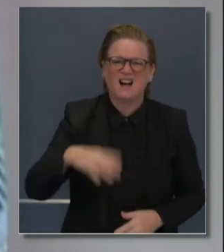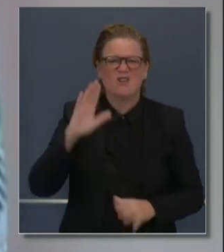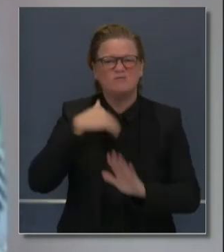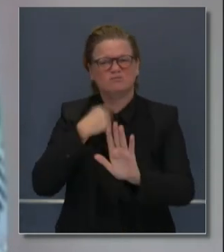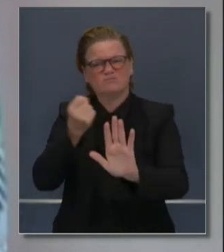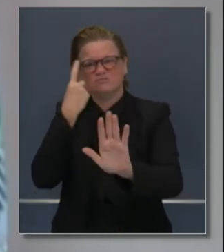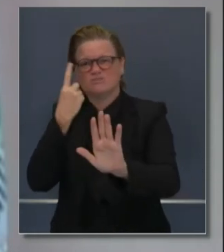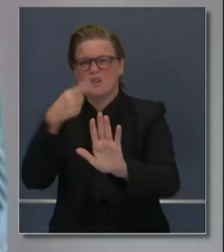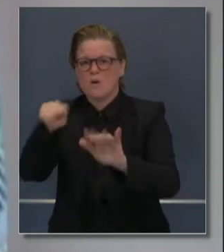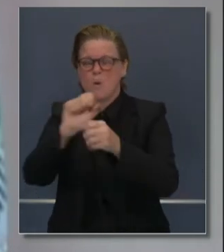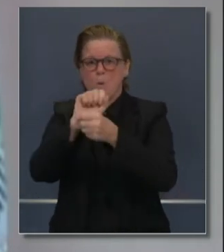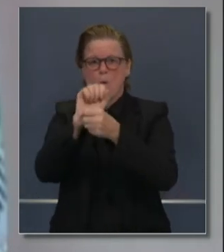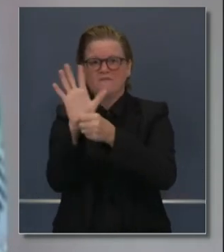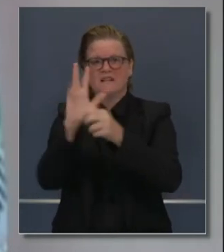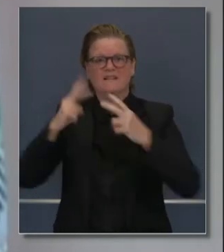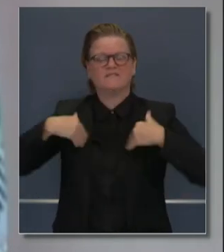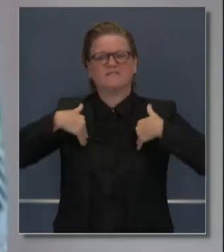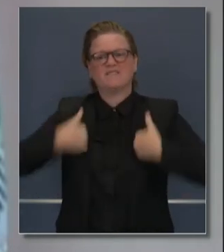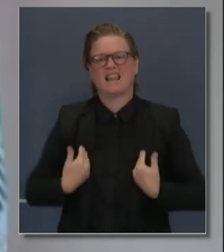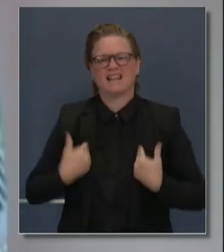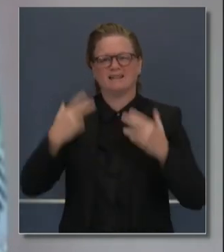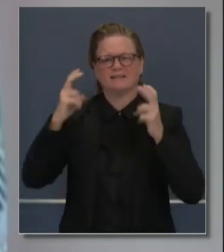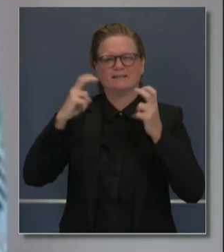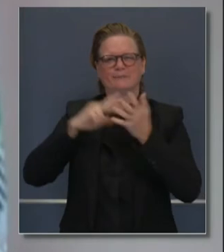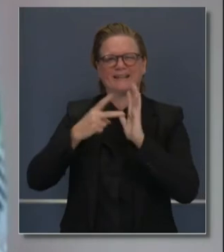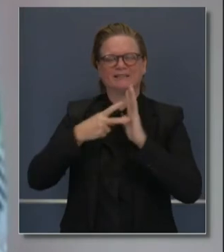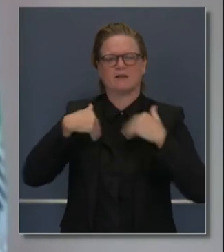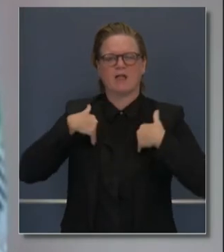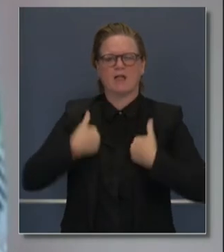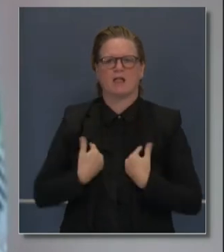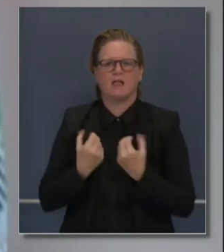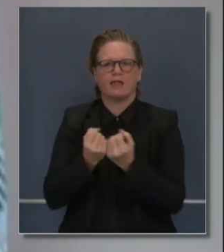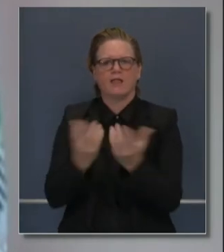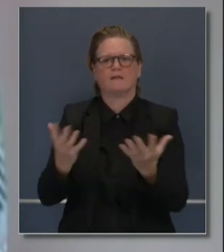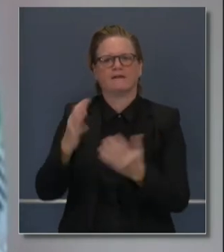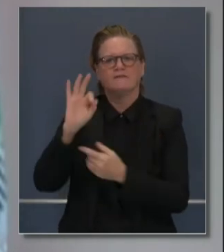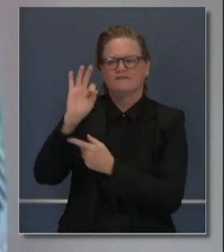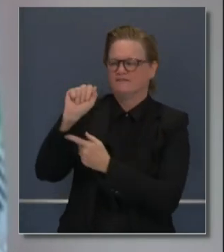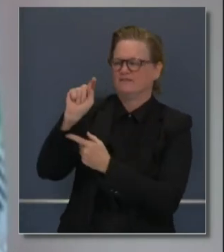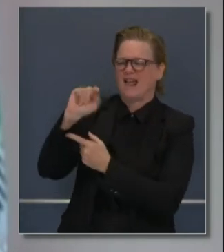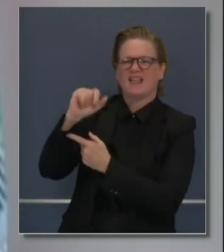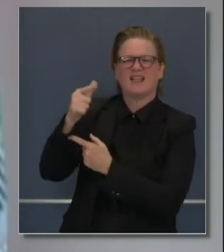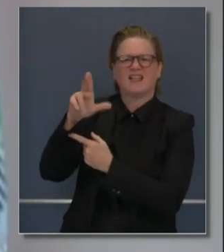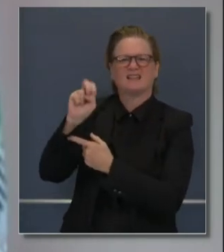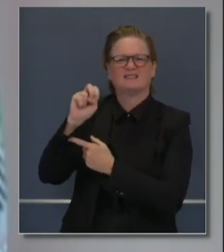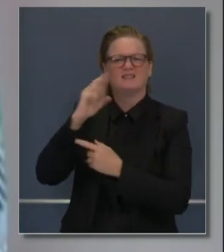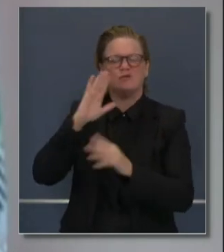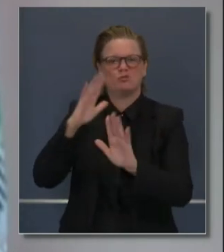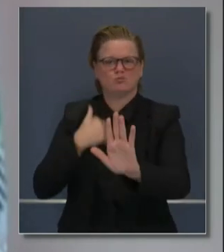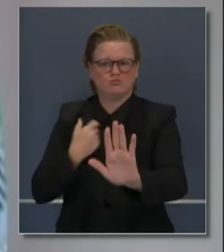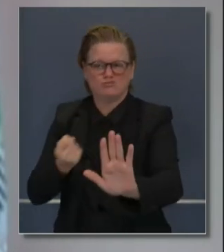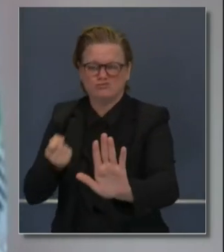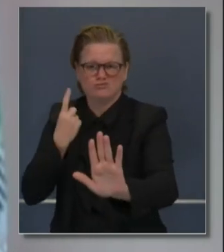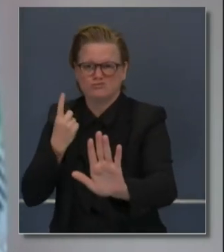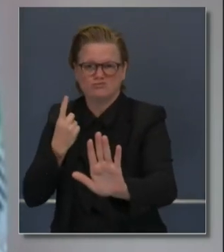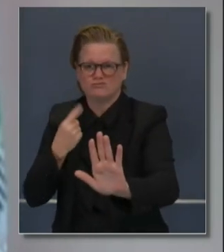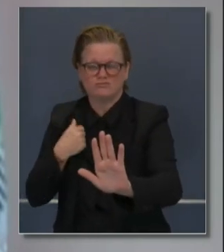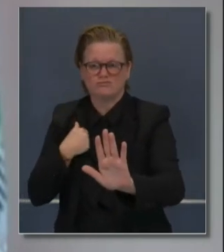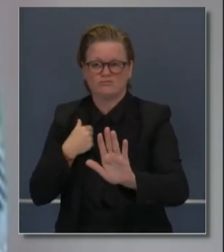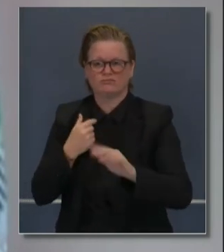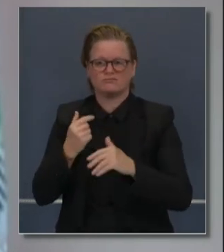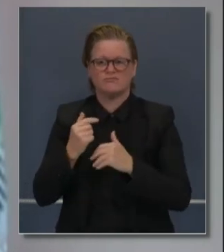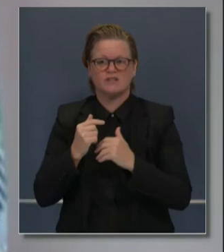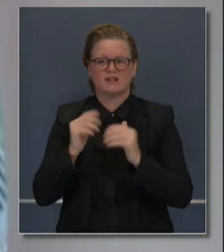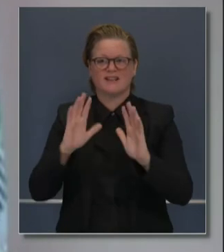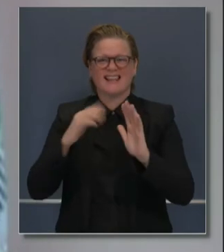just because we're tired of it. And that's why we continue to support Californians with messages to add some of these